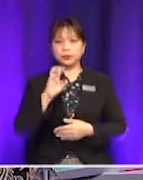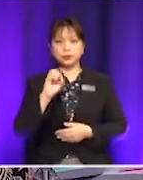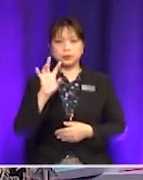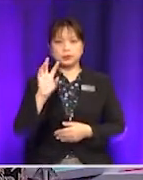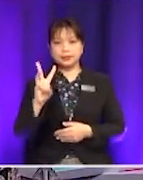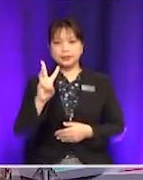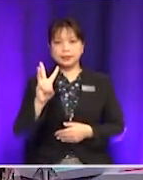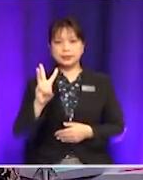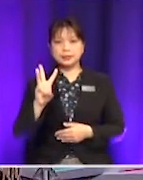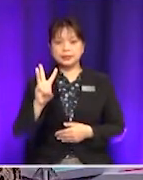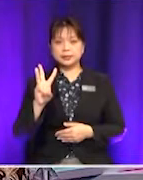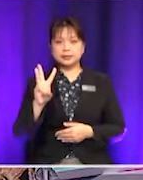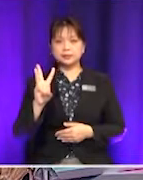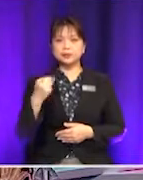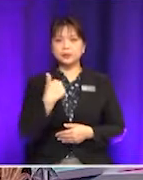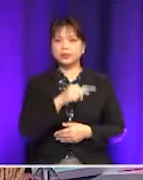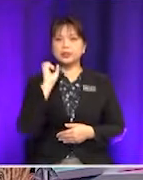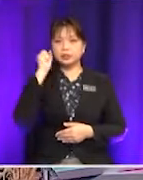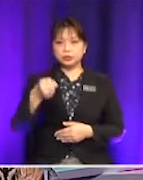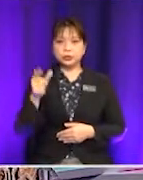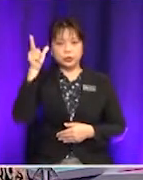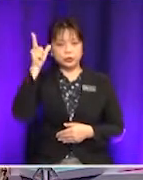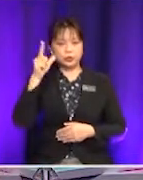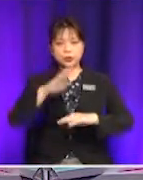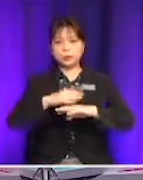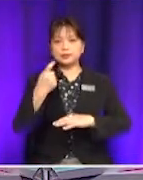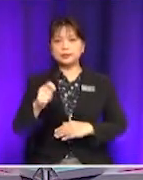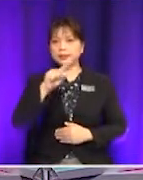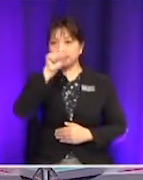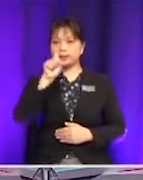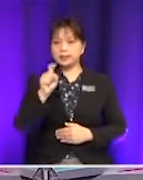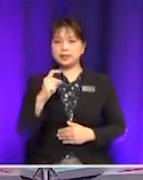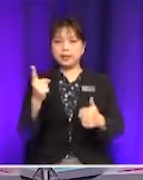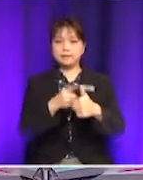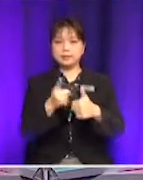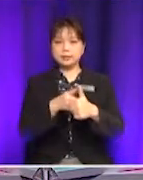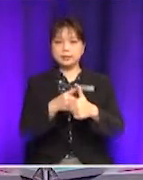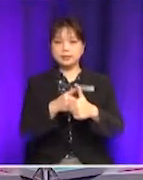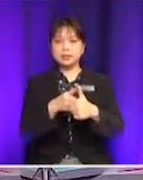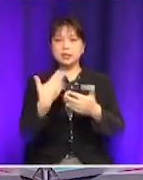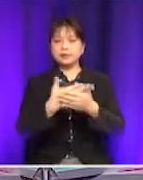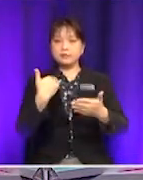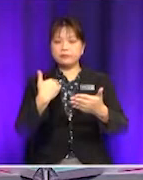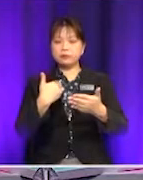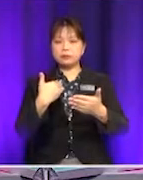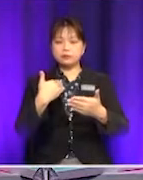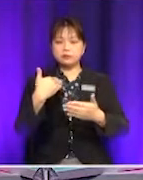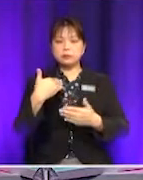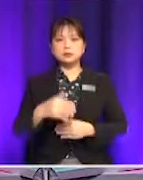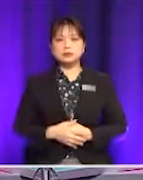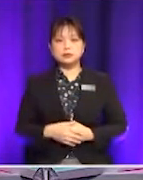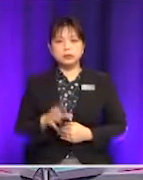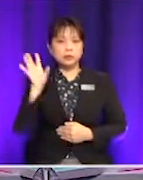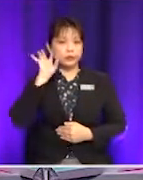your textbook. We shall look at the questions and first round before the audio, you need to circle the